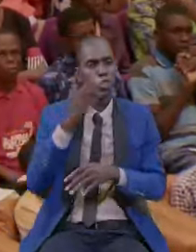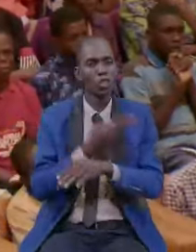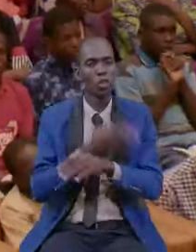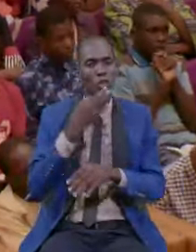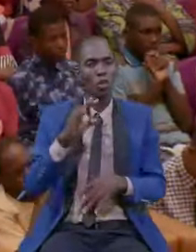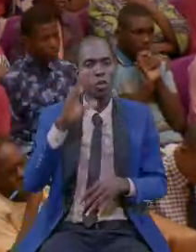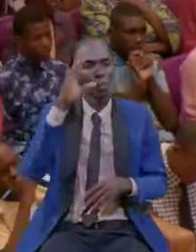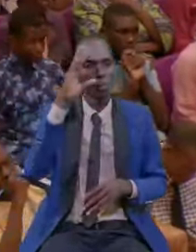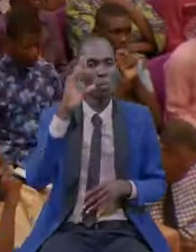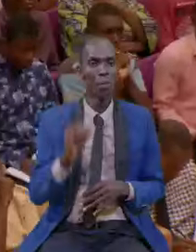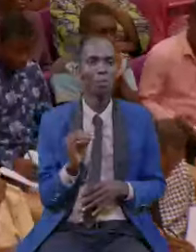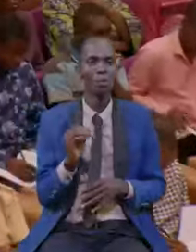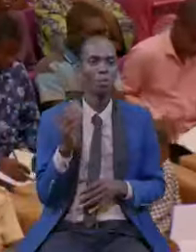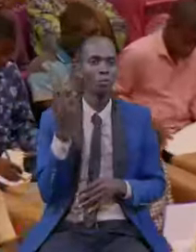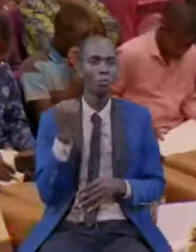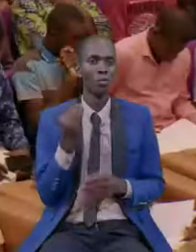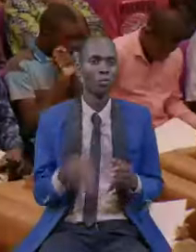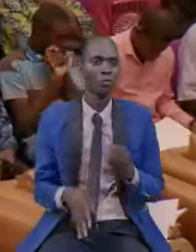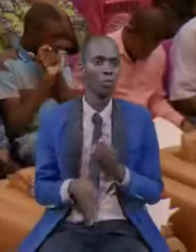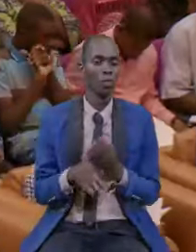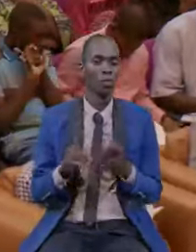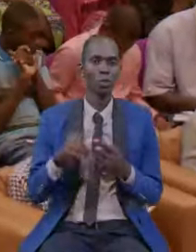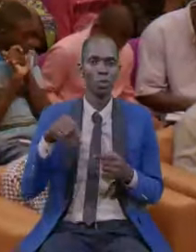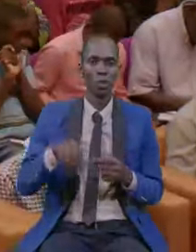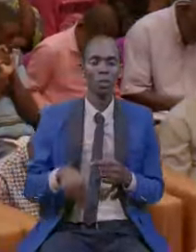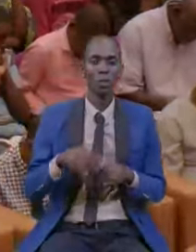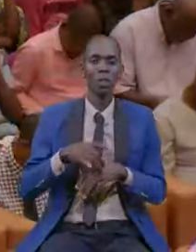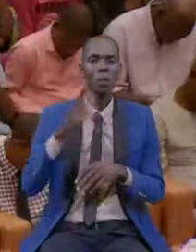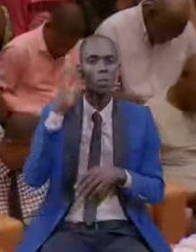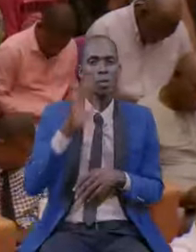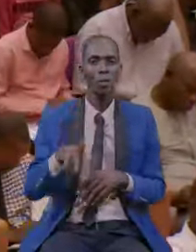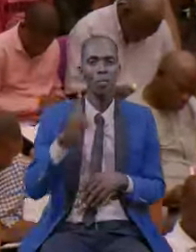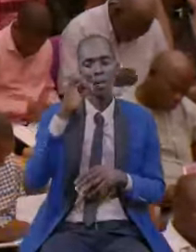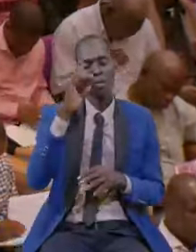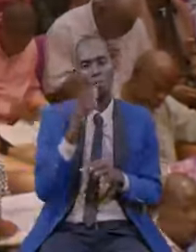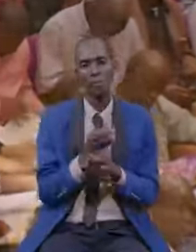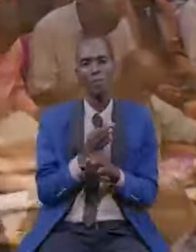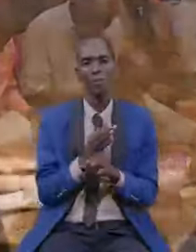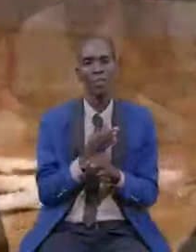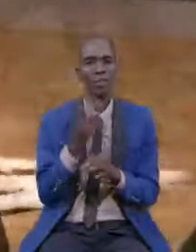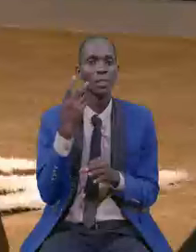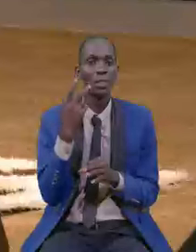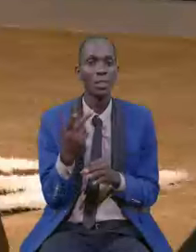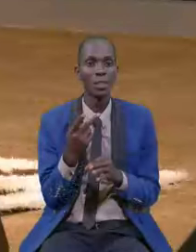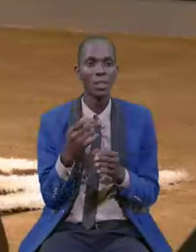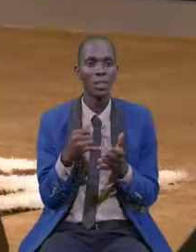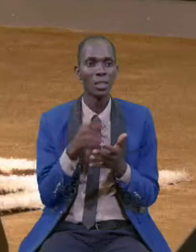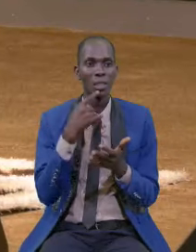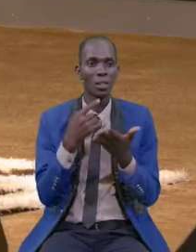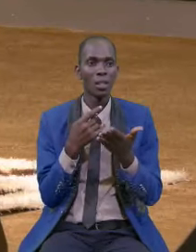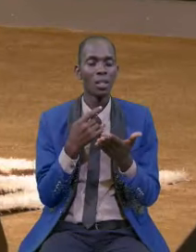says in Revelation 20:15, and whosoever, that's which word,